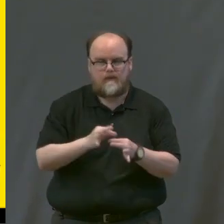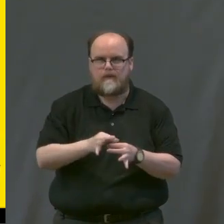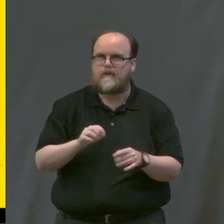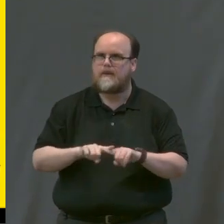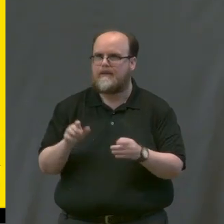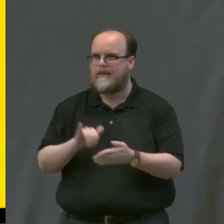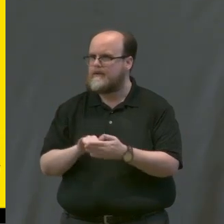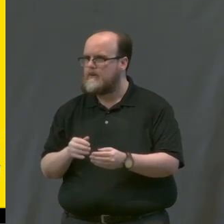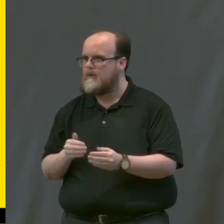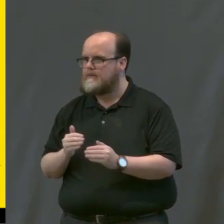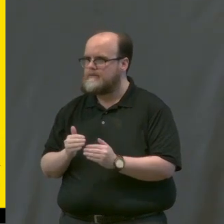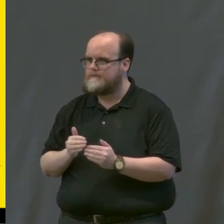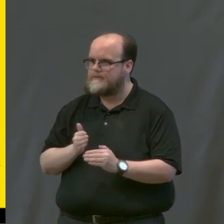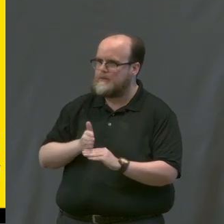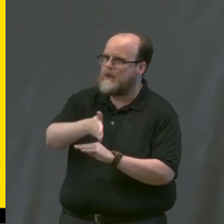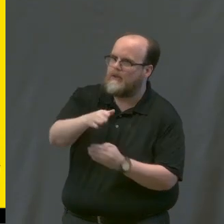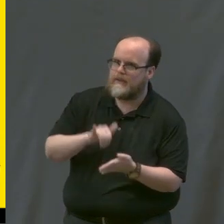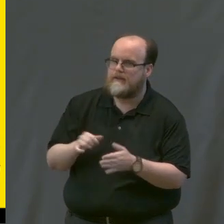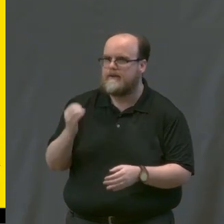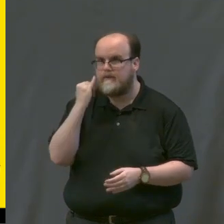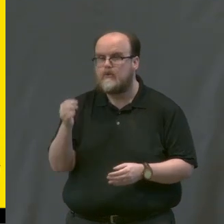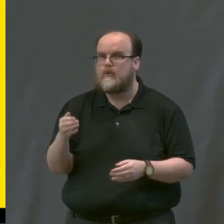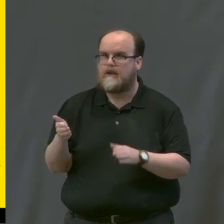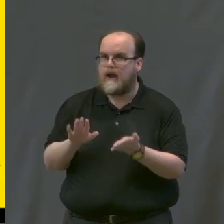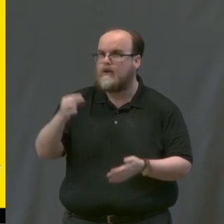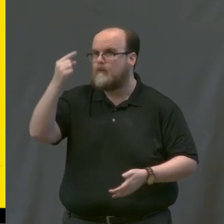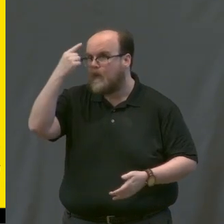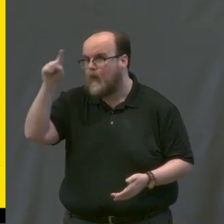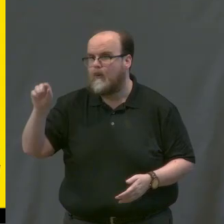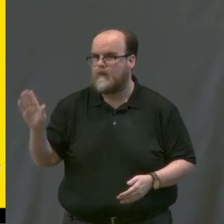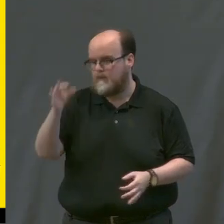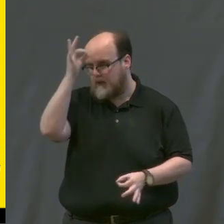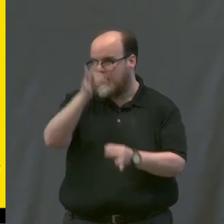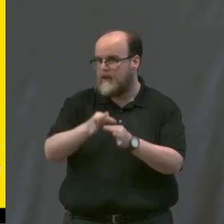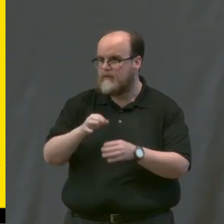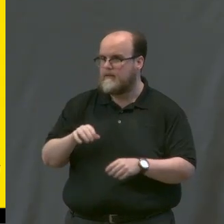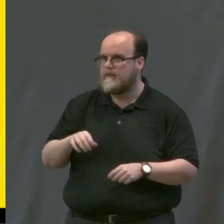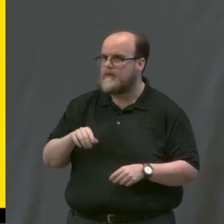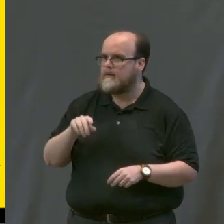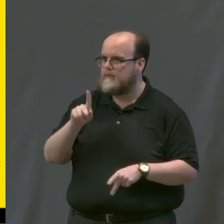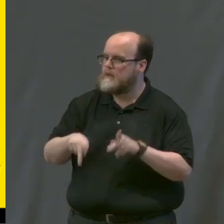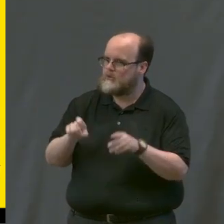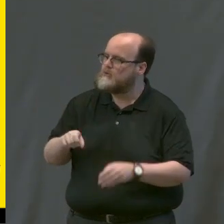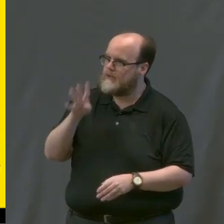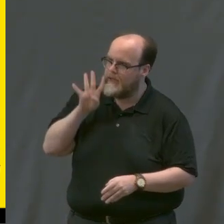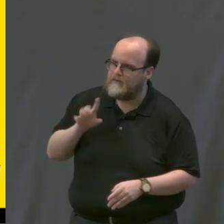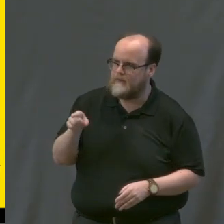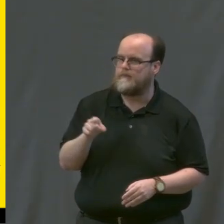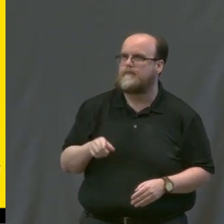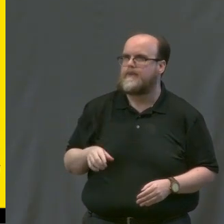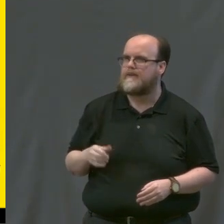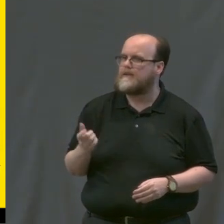bit further than that. It's saying if you die for your faith, you are to be envied of all people. Little bit